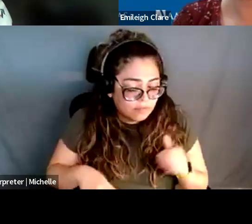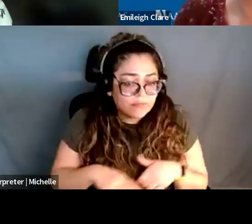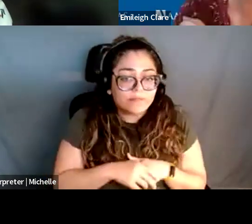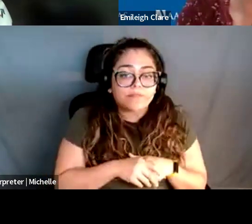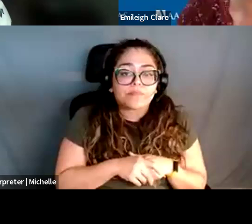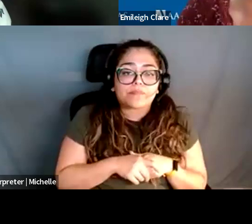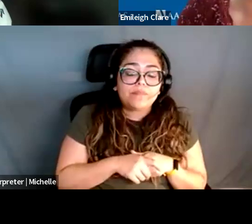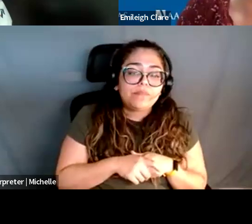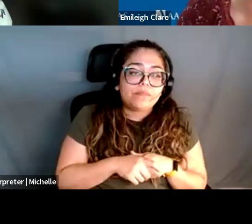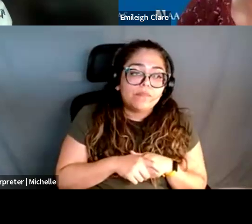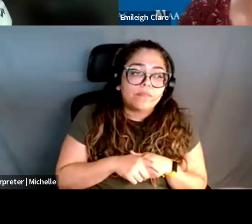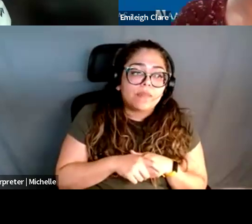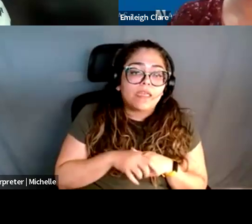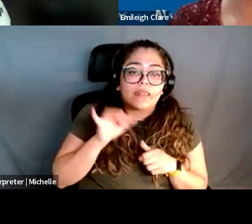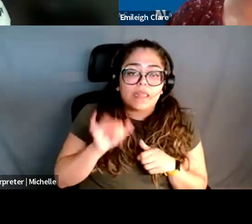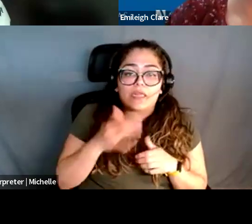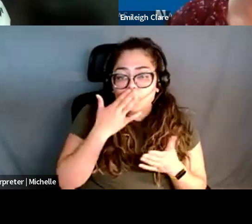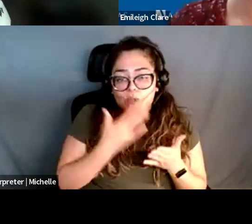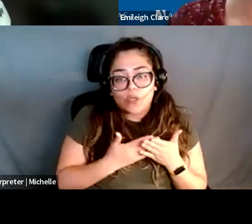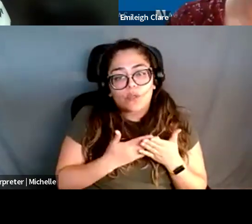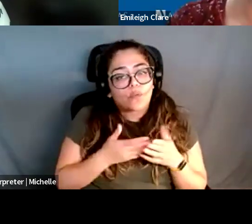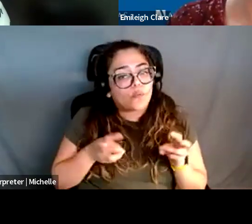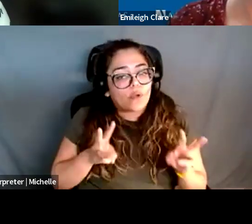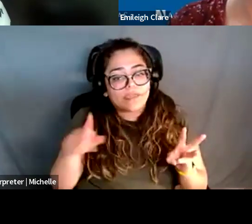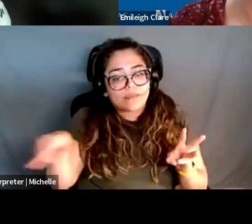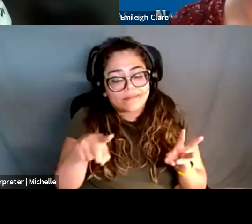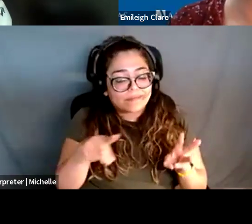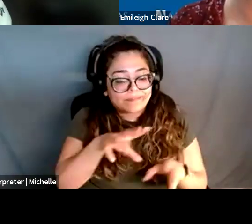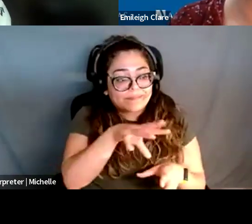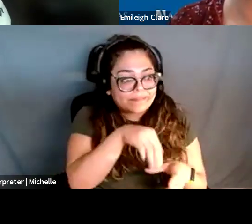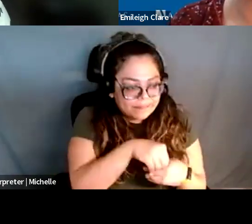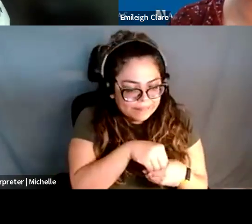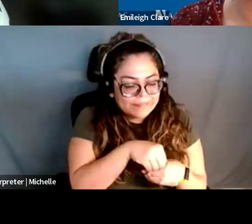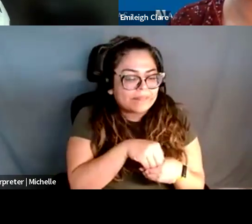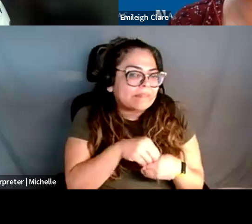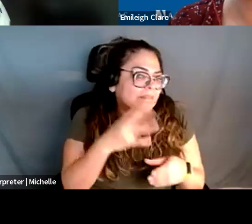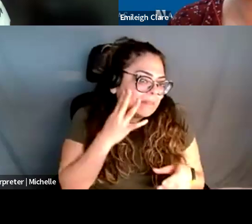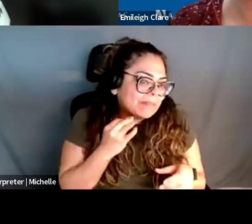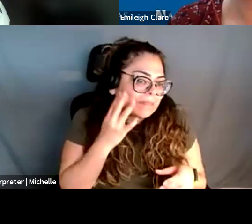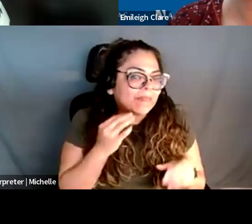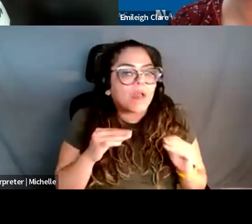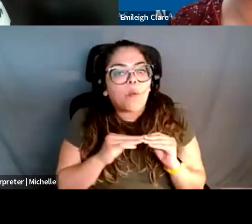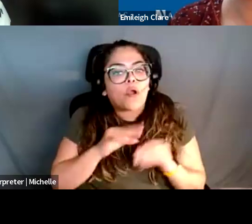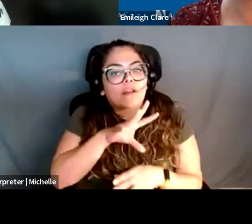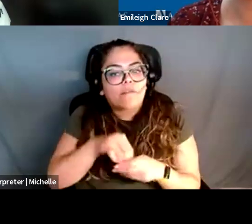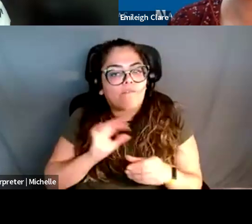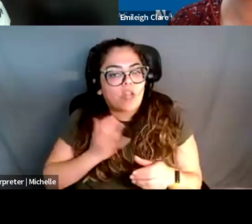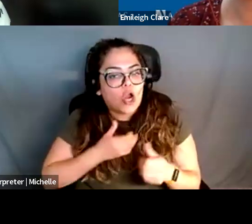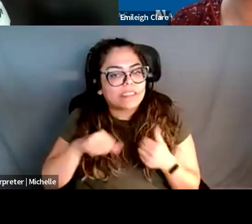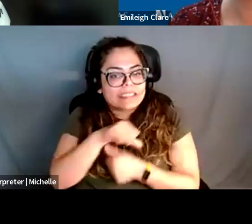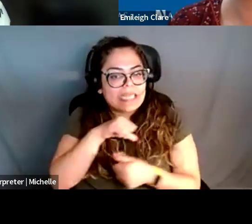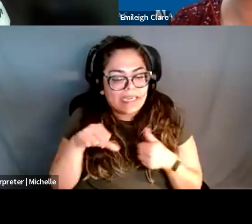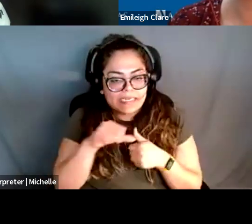those are really great ways to kind of dip your toes in, get some leadership experience and more involved with our society.